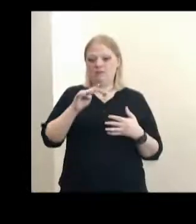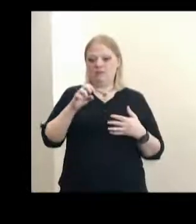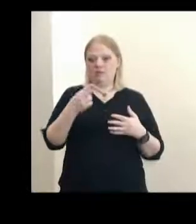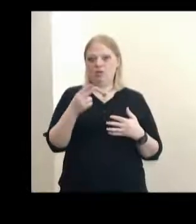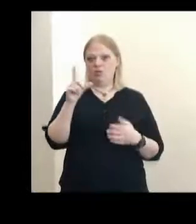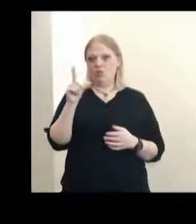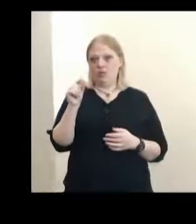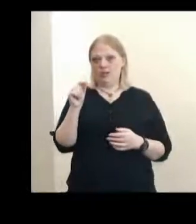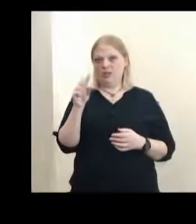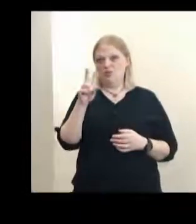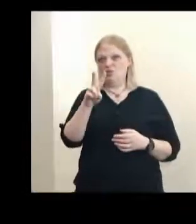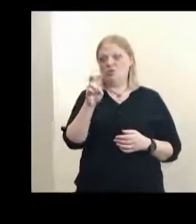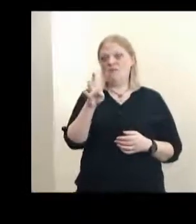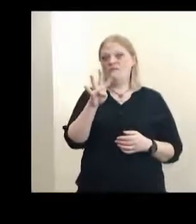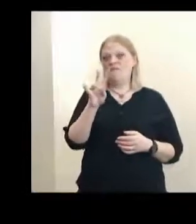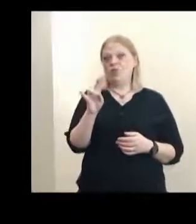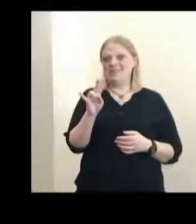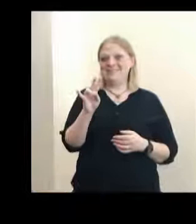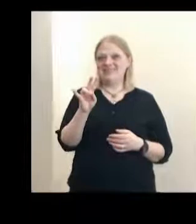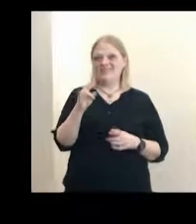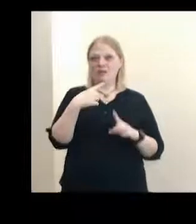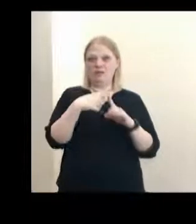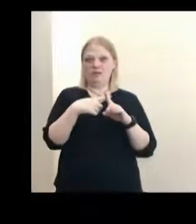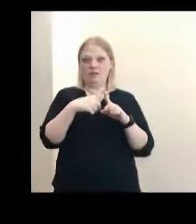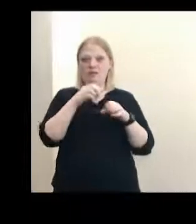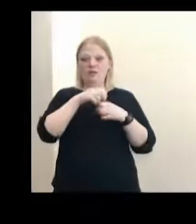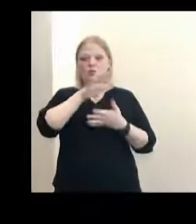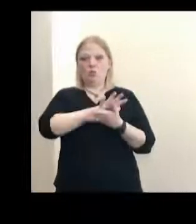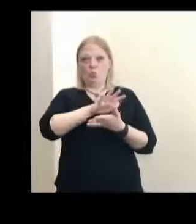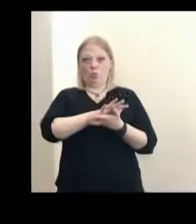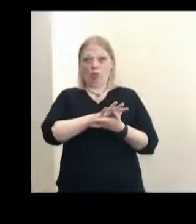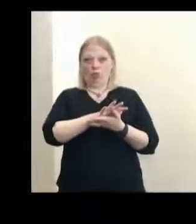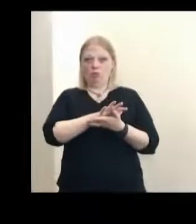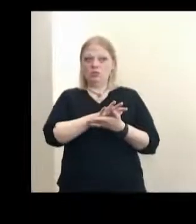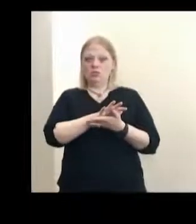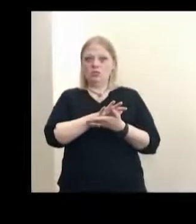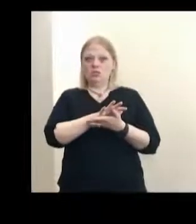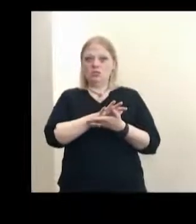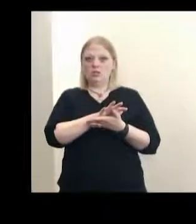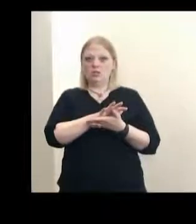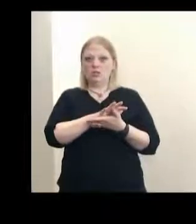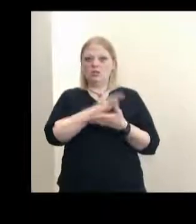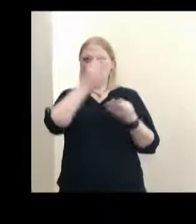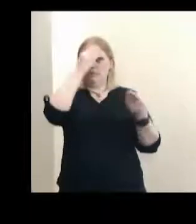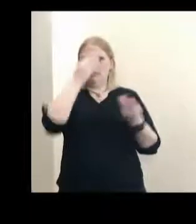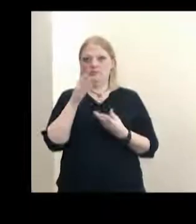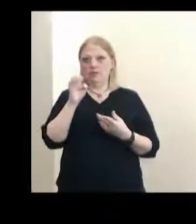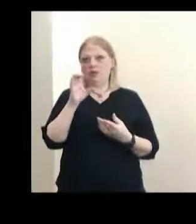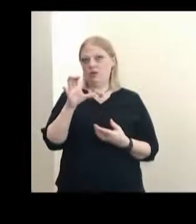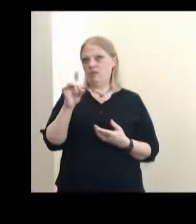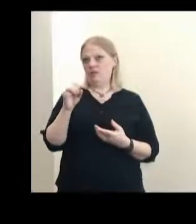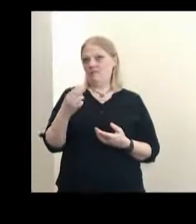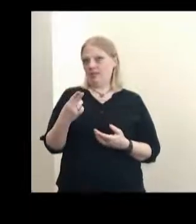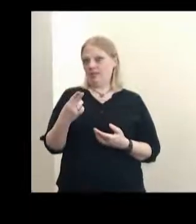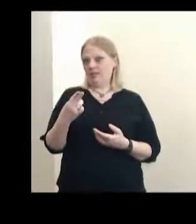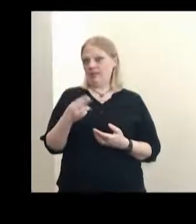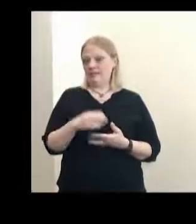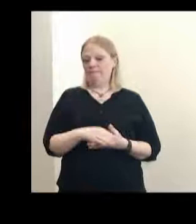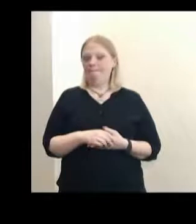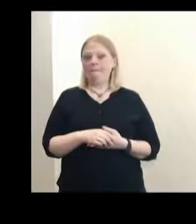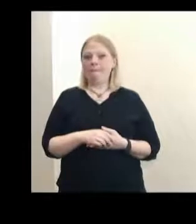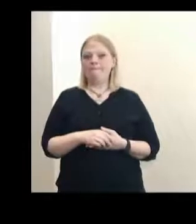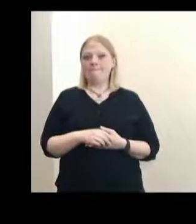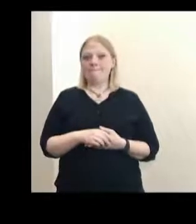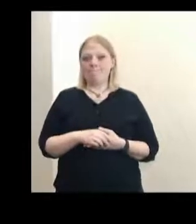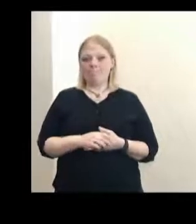were 247 cases in the schools reported to Erie County Health Department. And so you can see